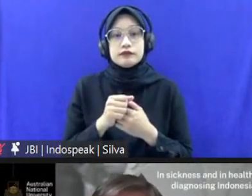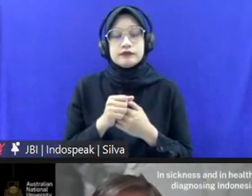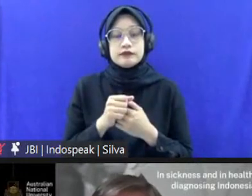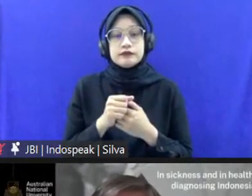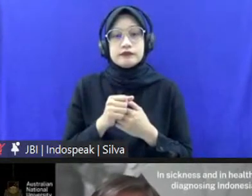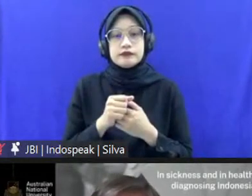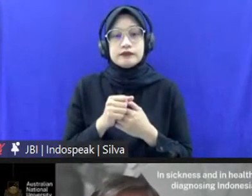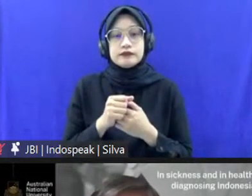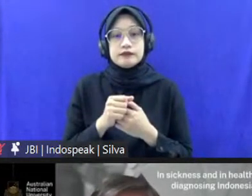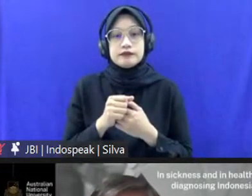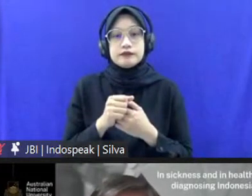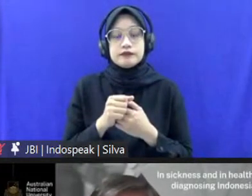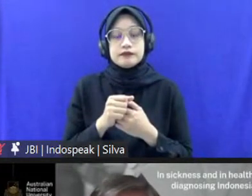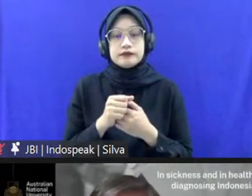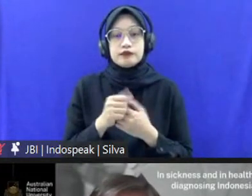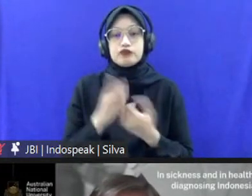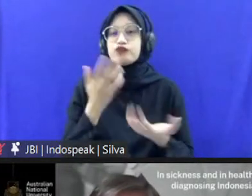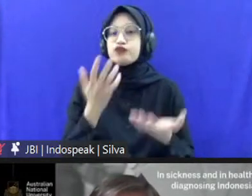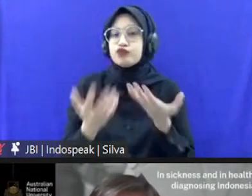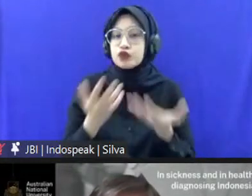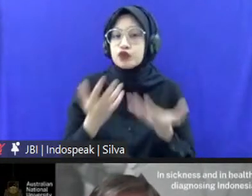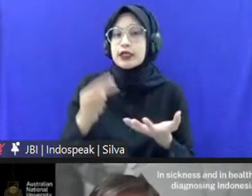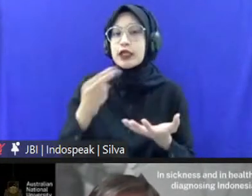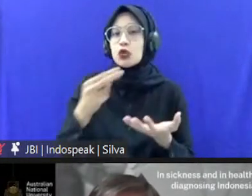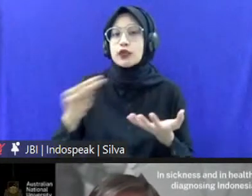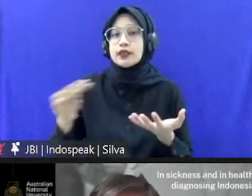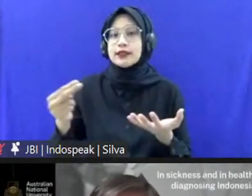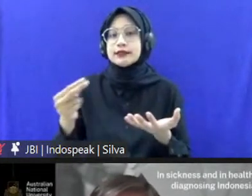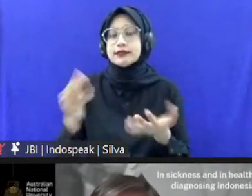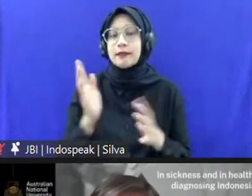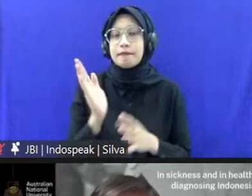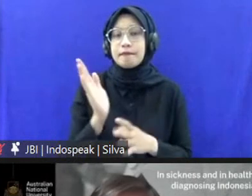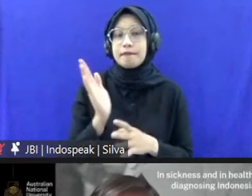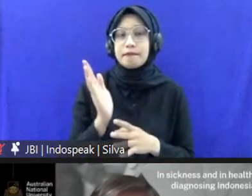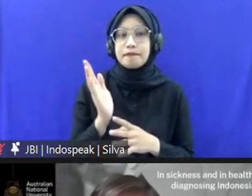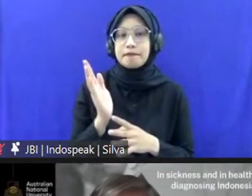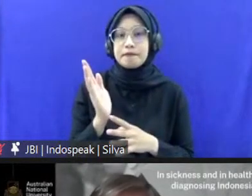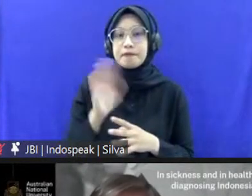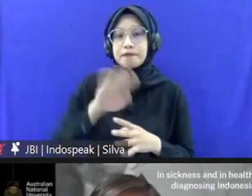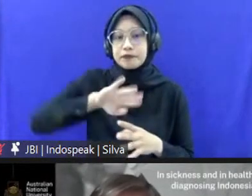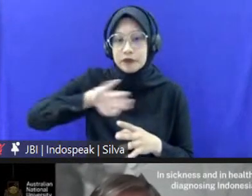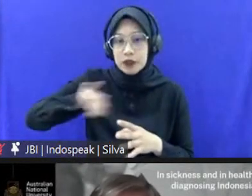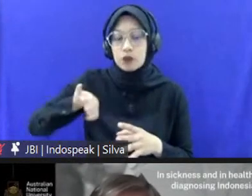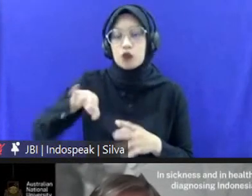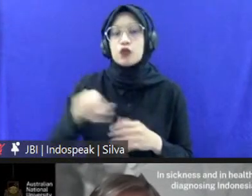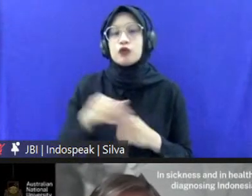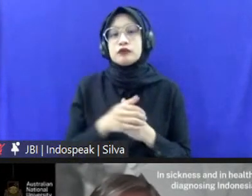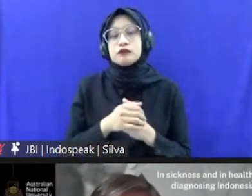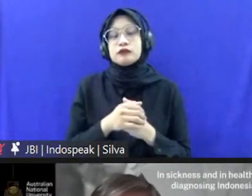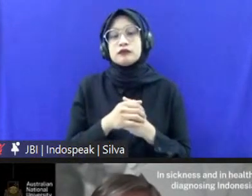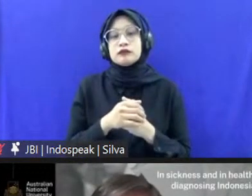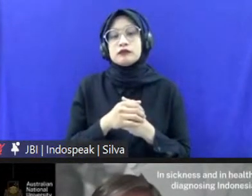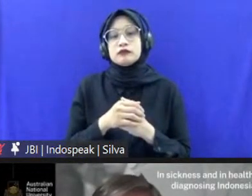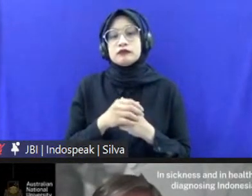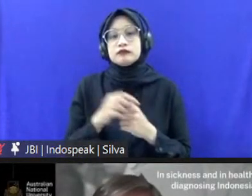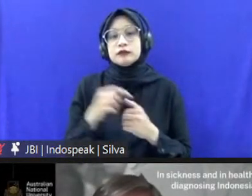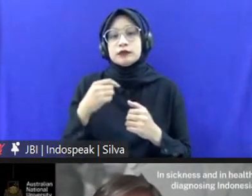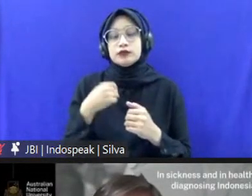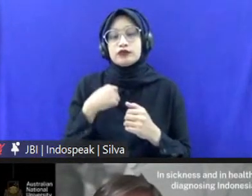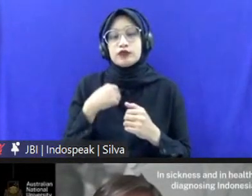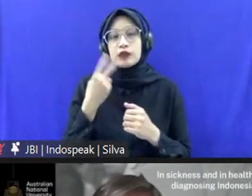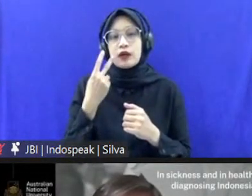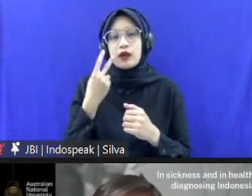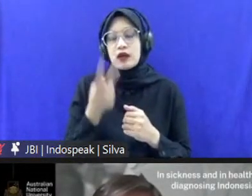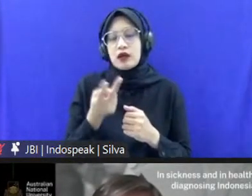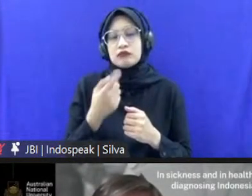areas probably in Eastern Indonesia, we don't see any much higher allocation for the